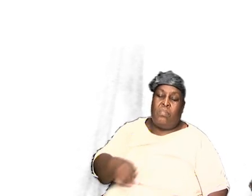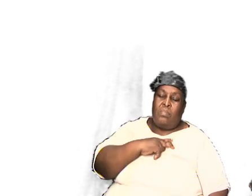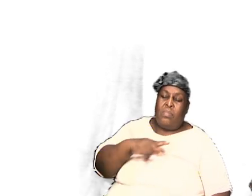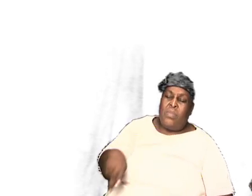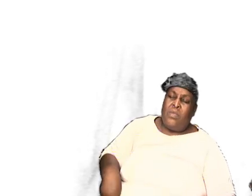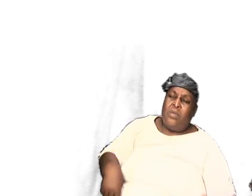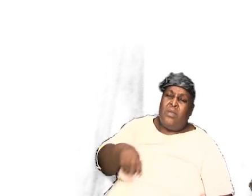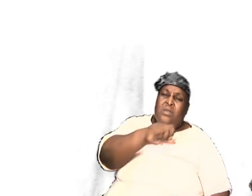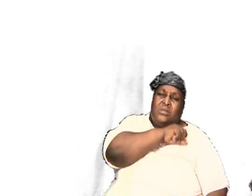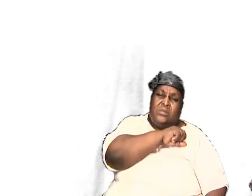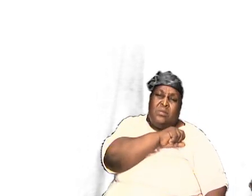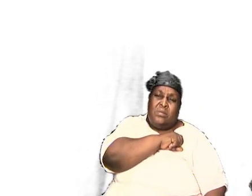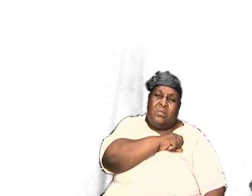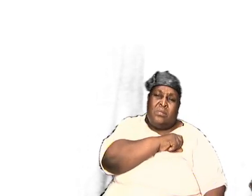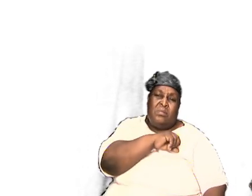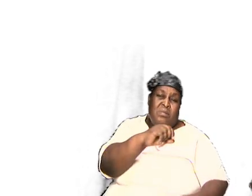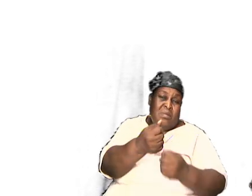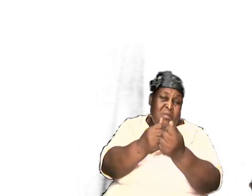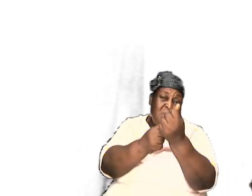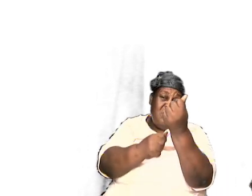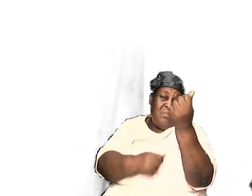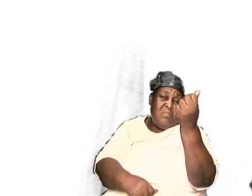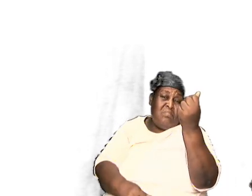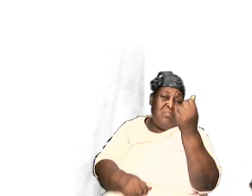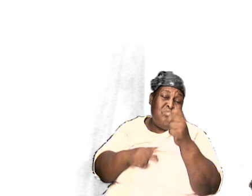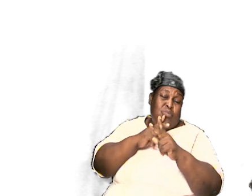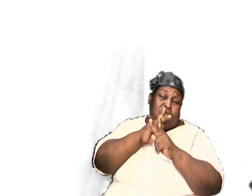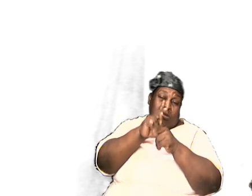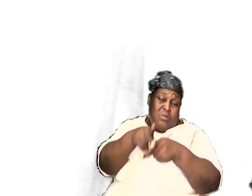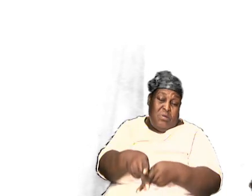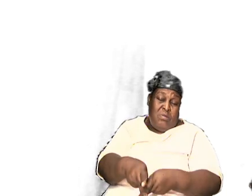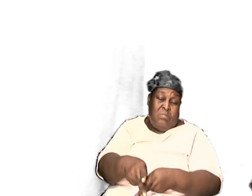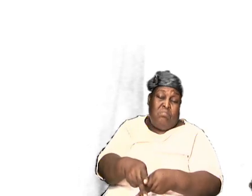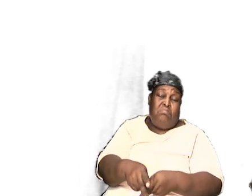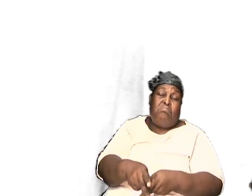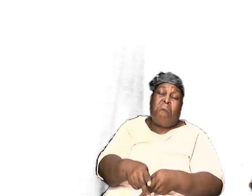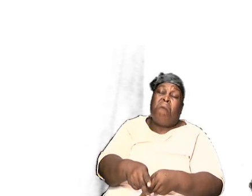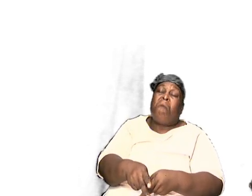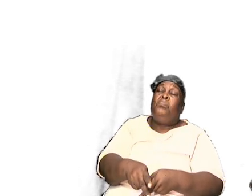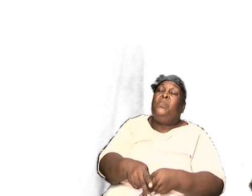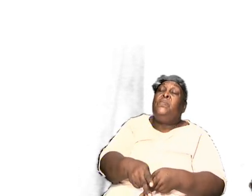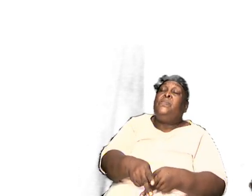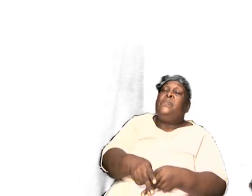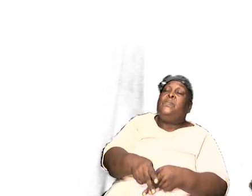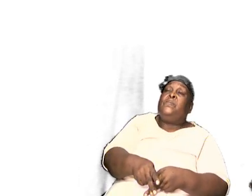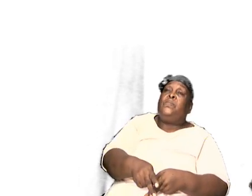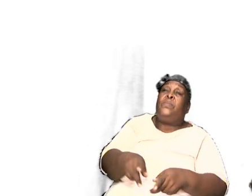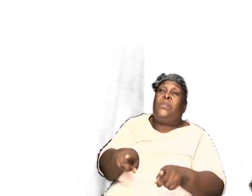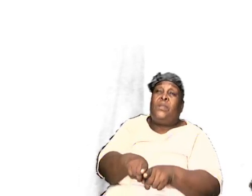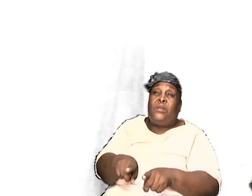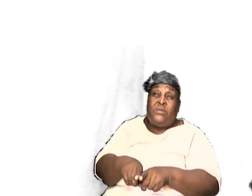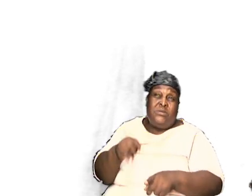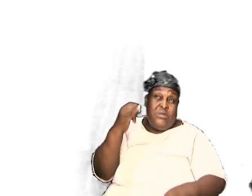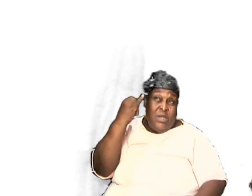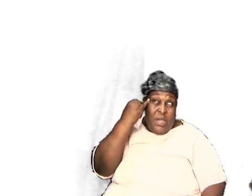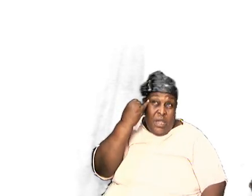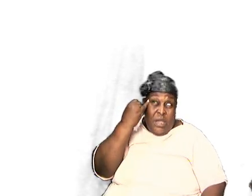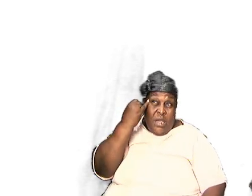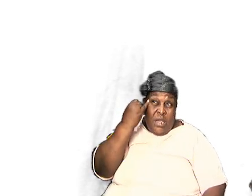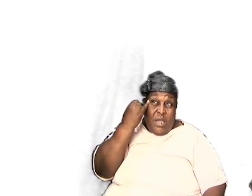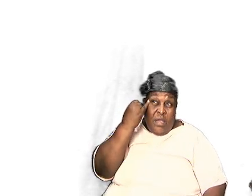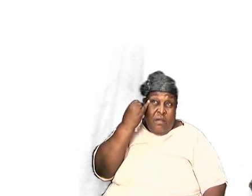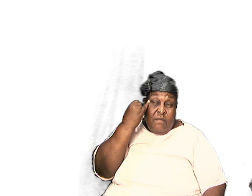at the point where he was not sinning, but he pretended, amen, as if he was godly.